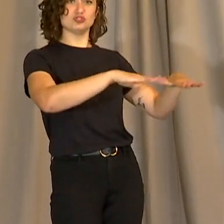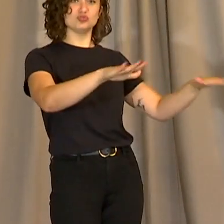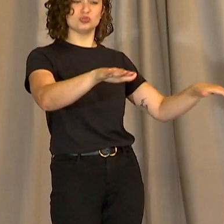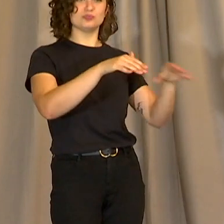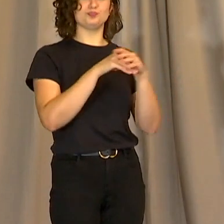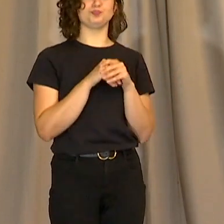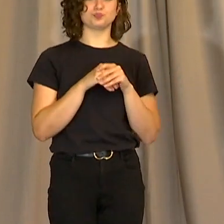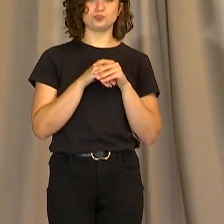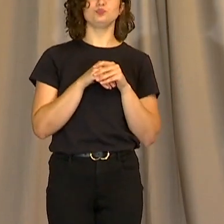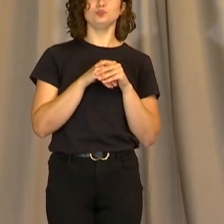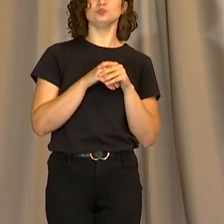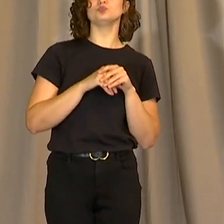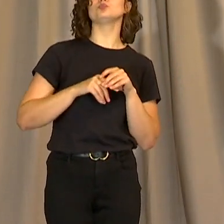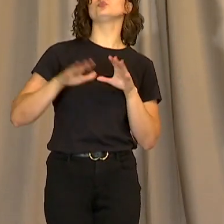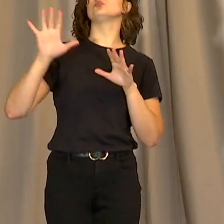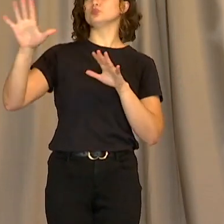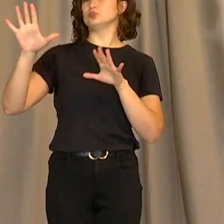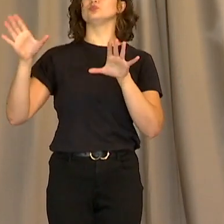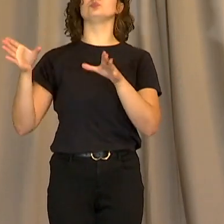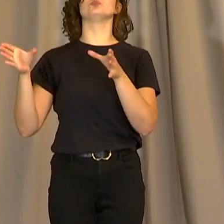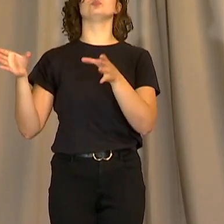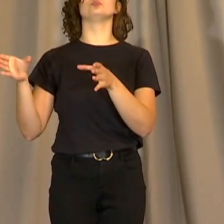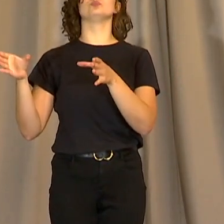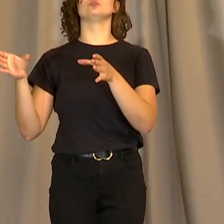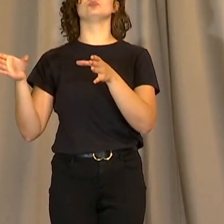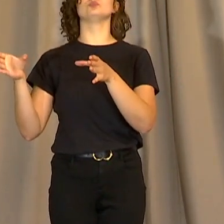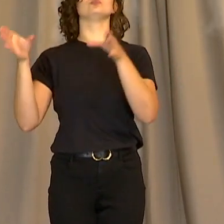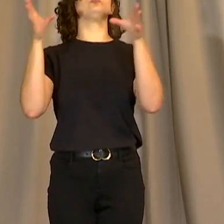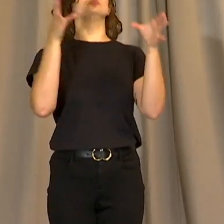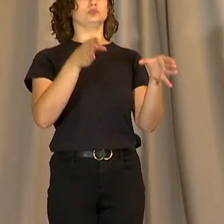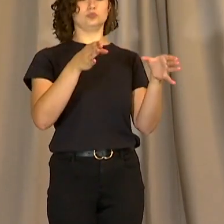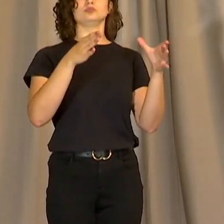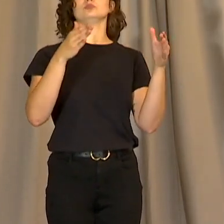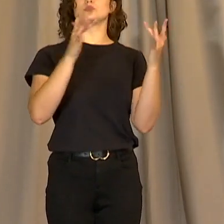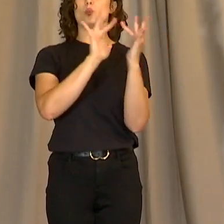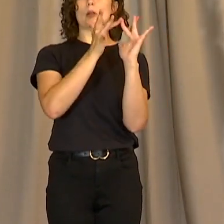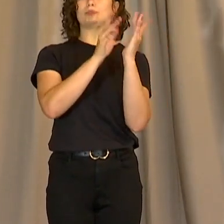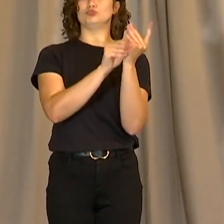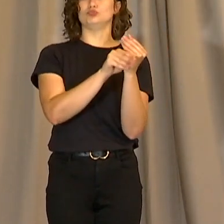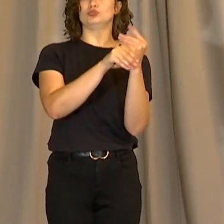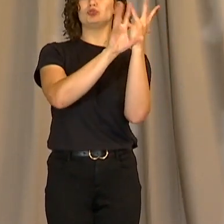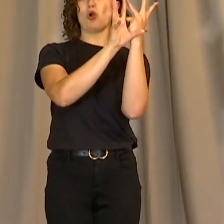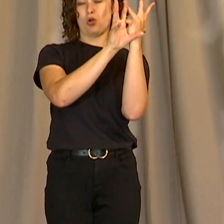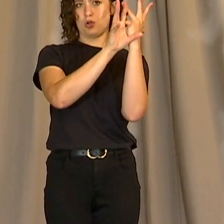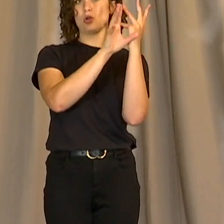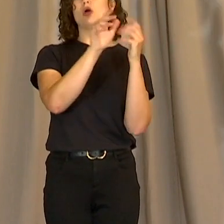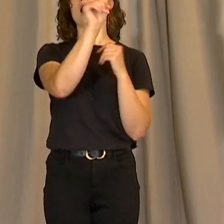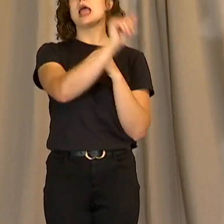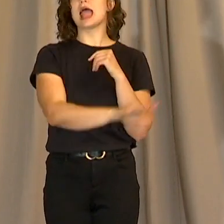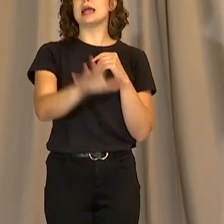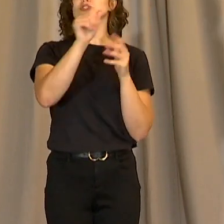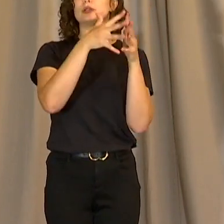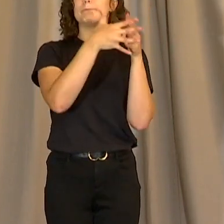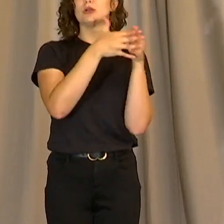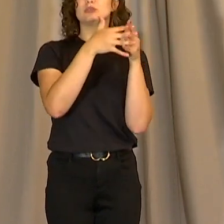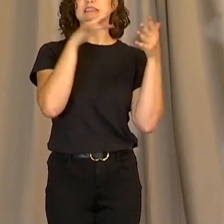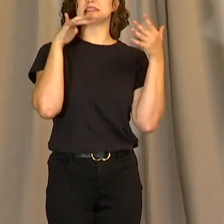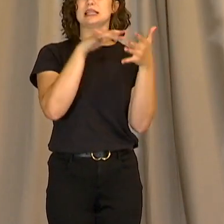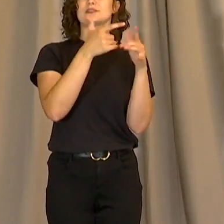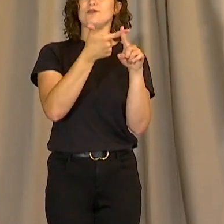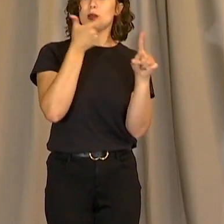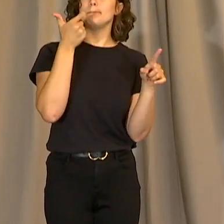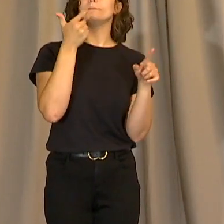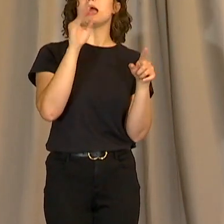into a webinar on with the Asian American Studies out of the Michigan